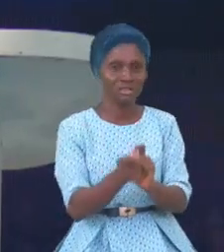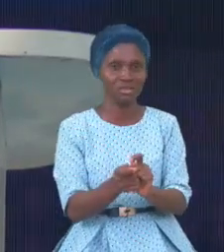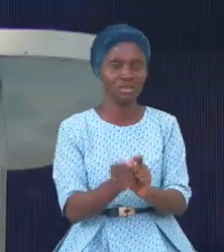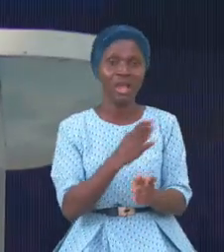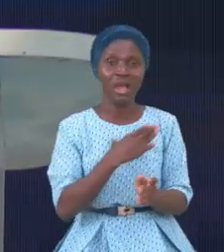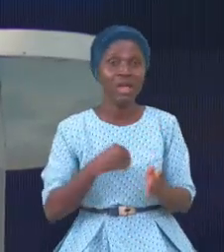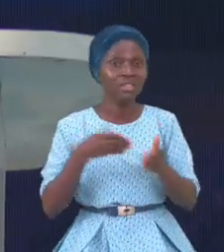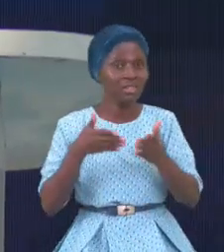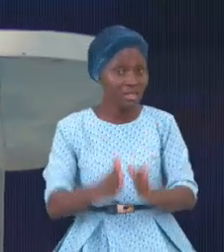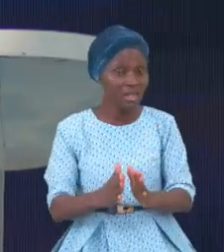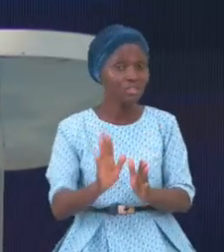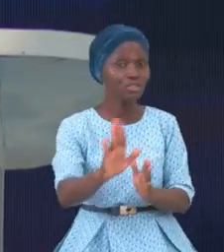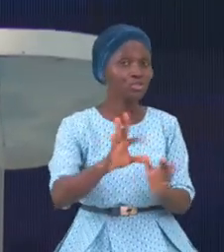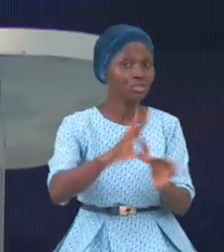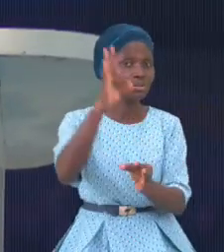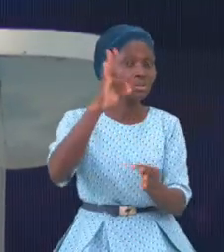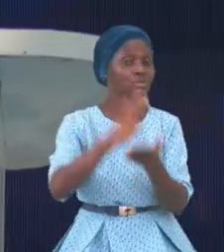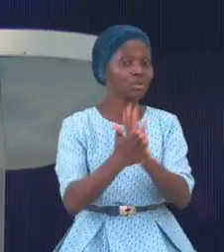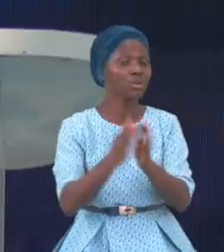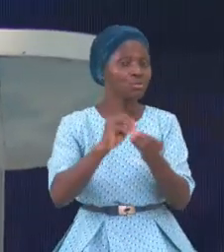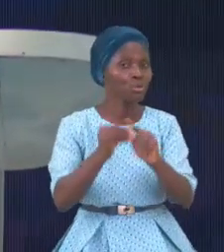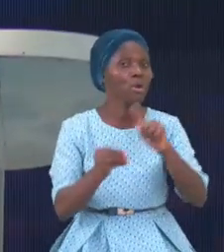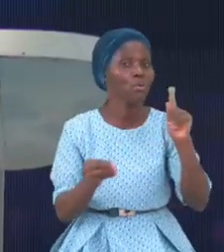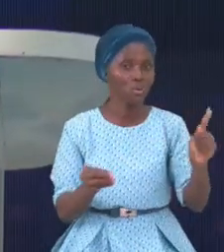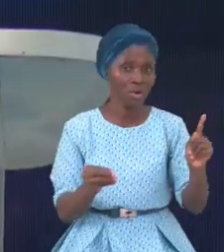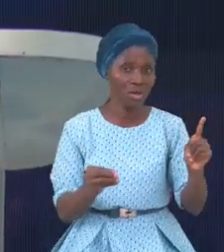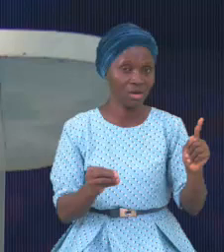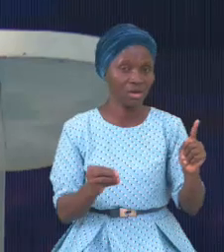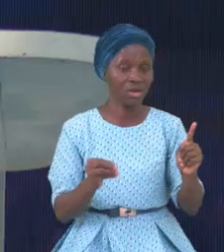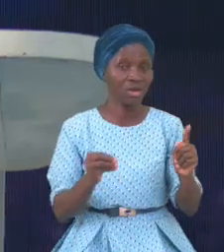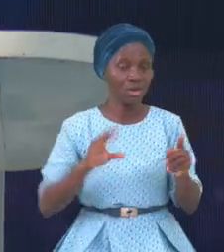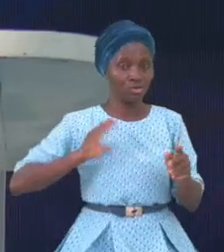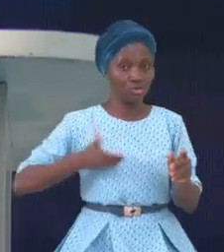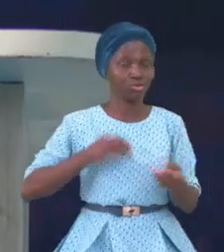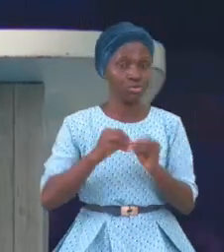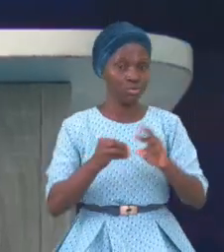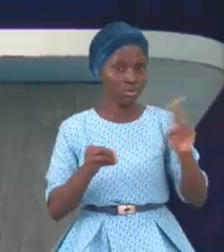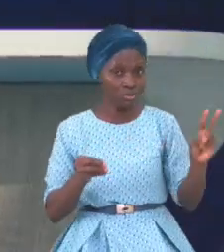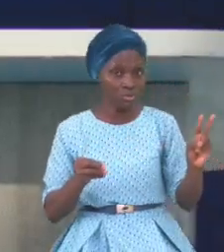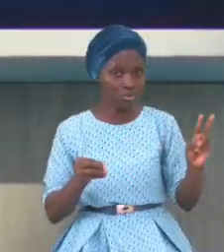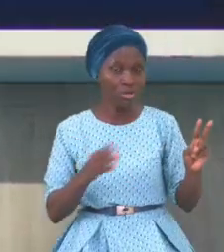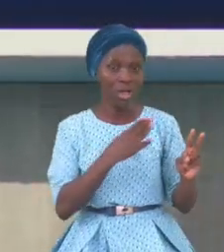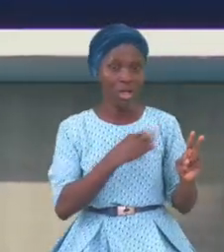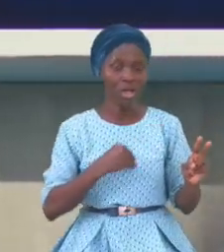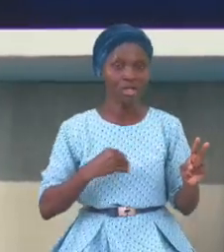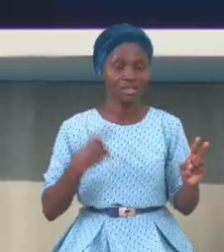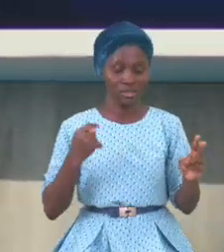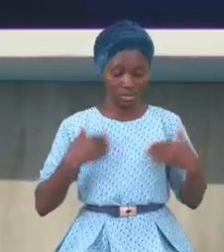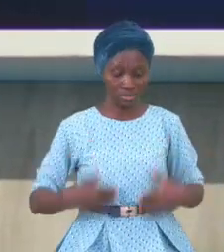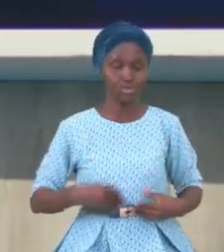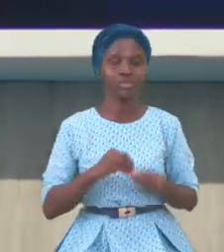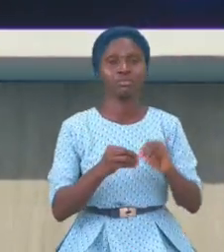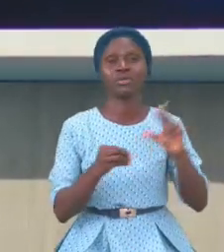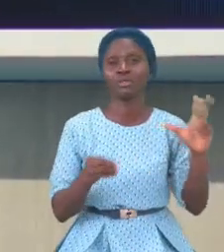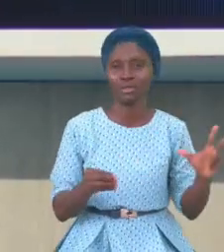now be number one, soul number two, and the flesh number three, so that your